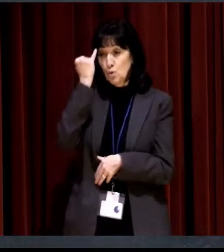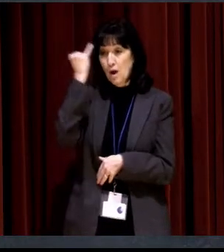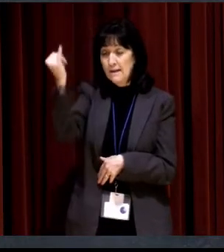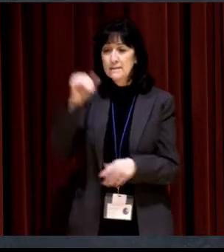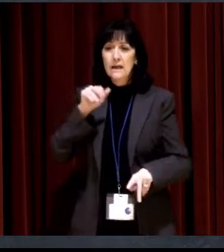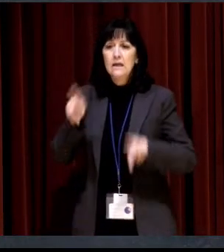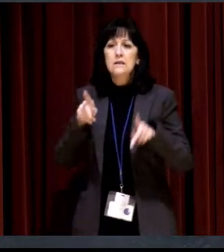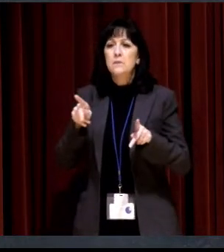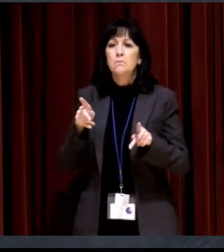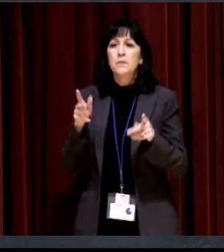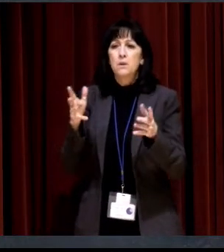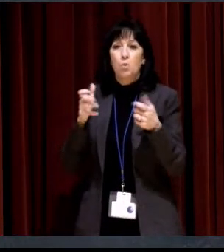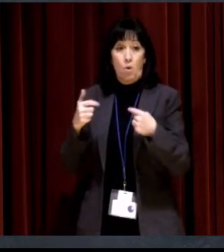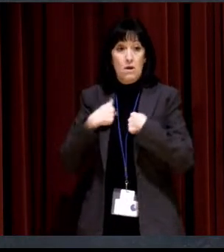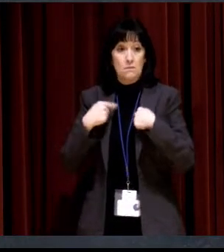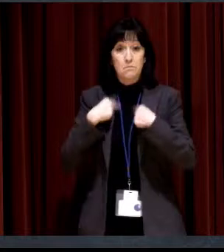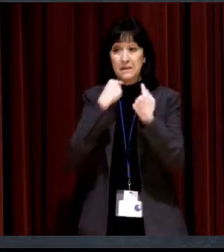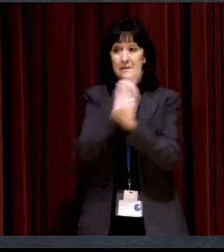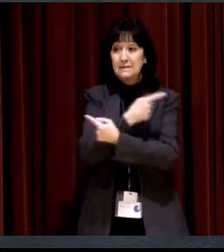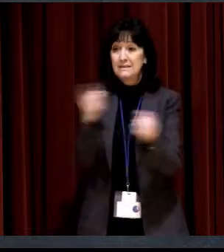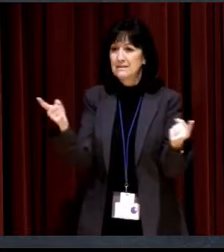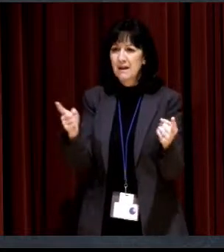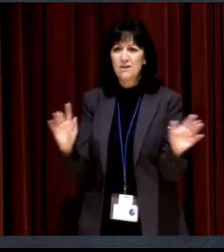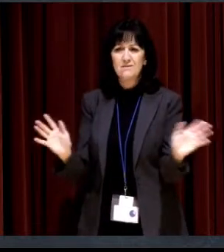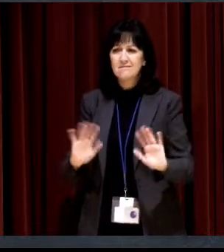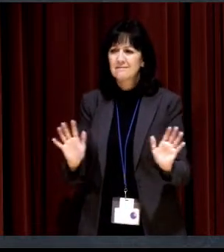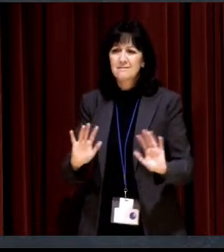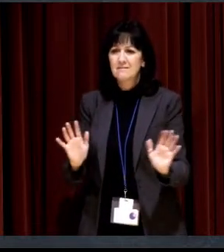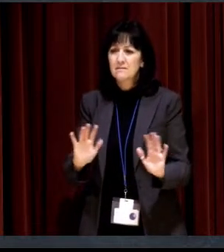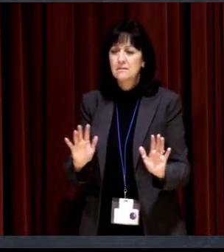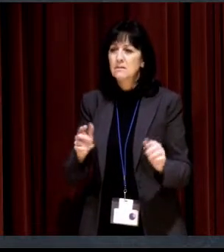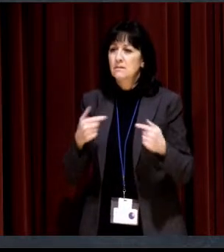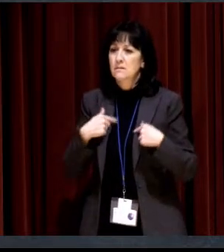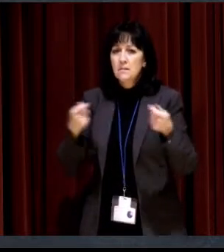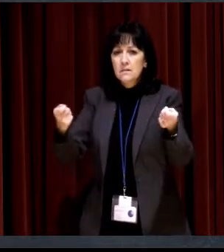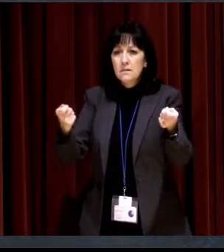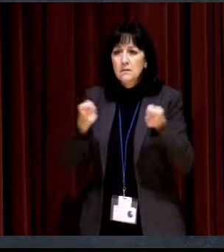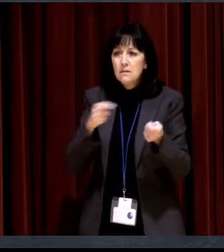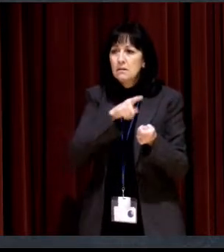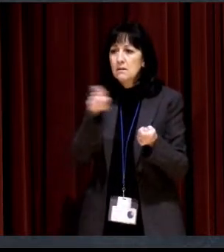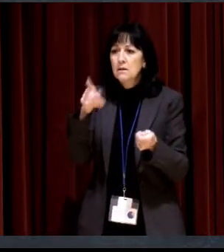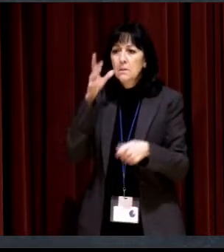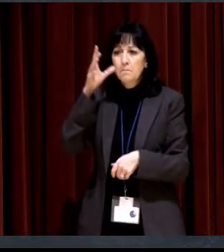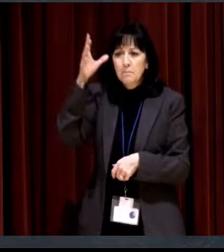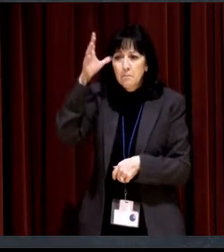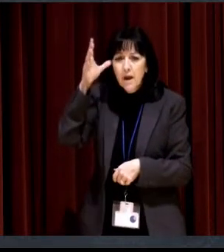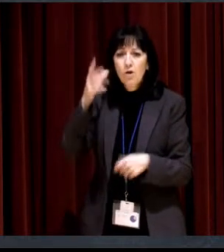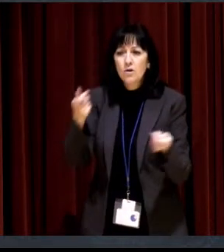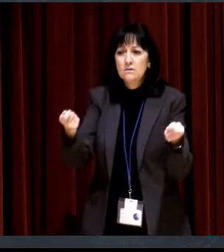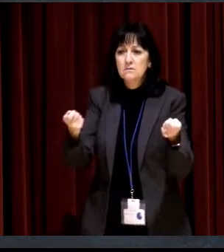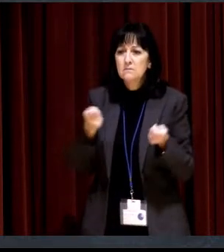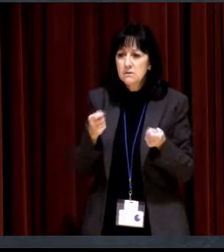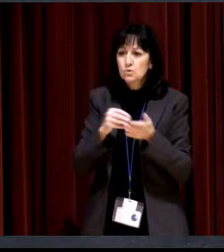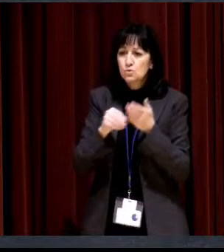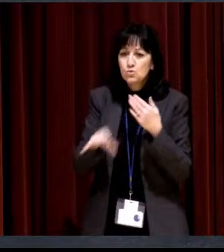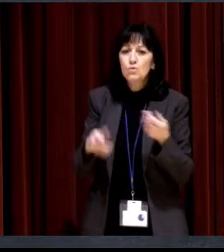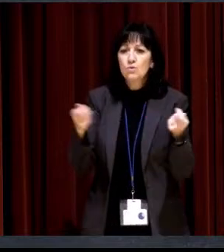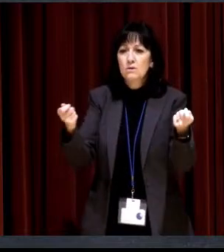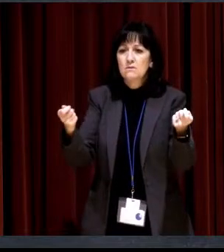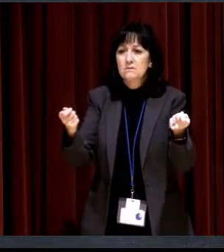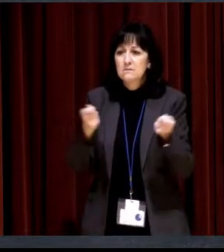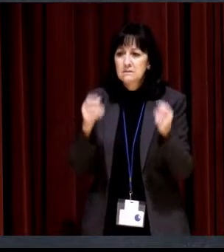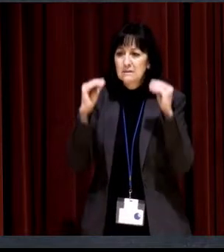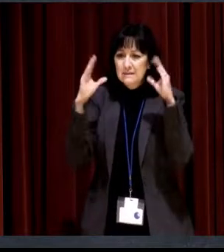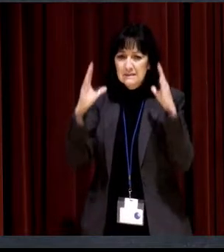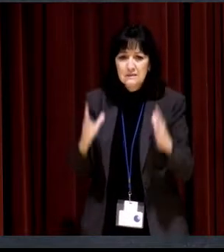tell them what we're going to do, and that's not the way it works. It works, again, from the bottom up and engaging parents and teachers and